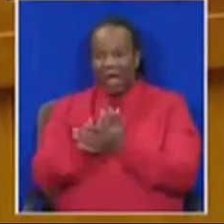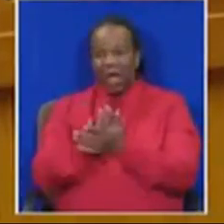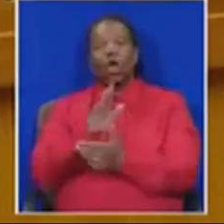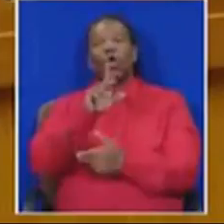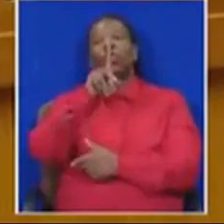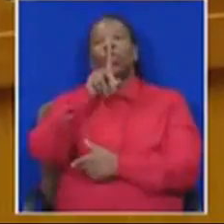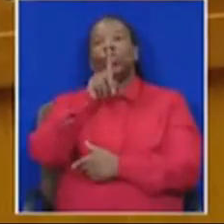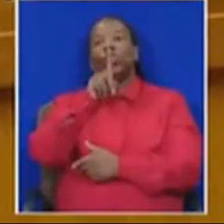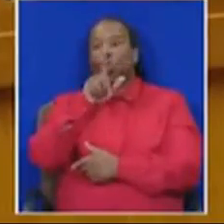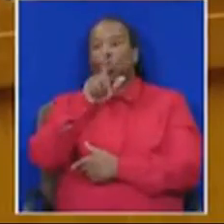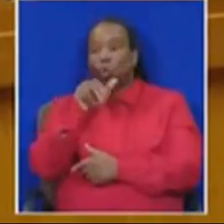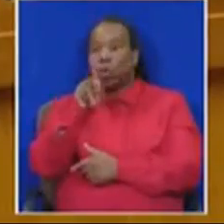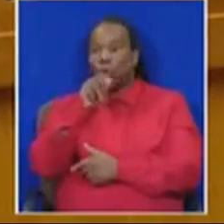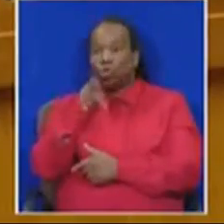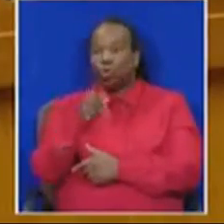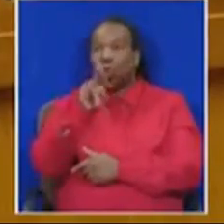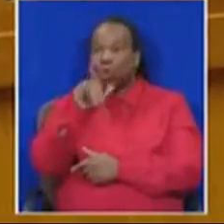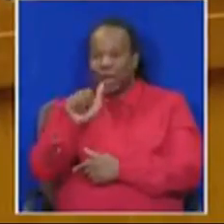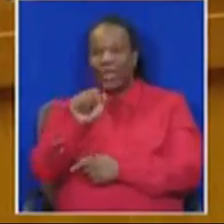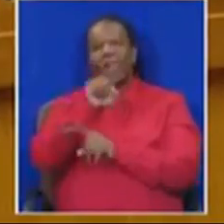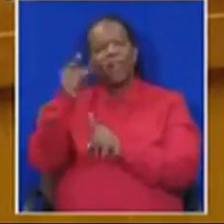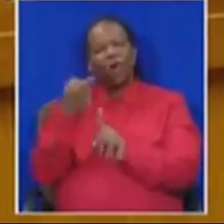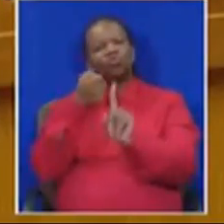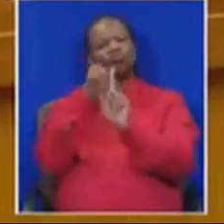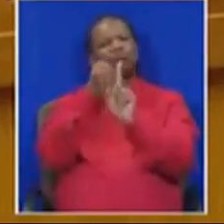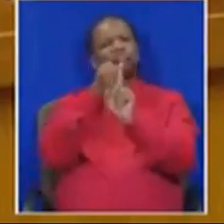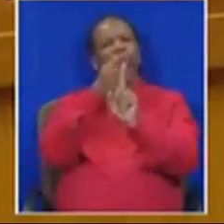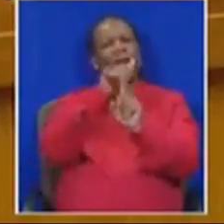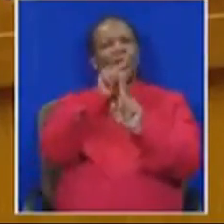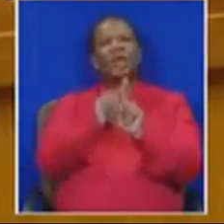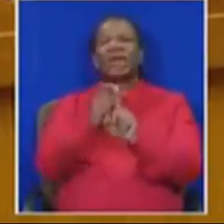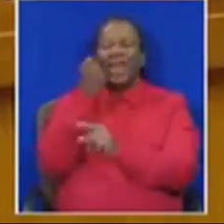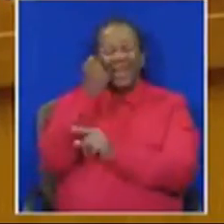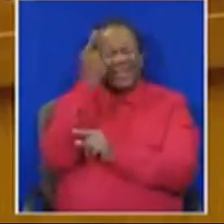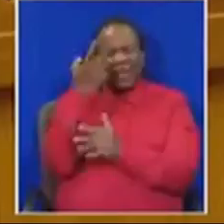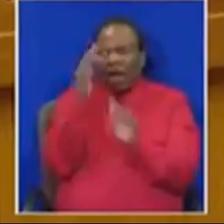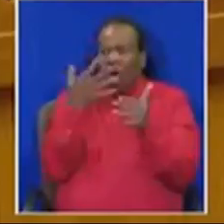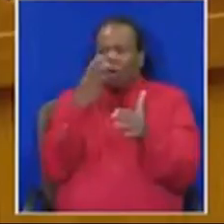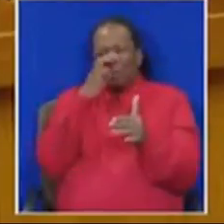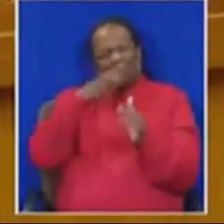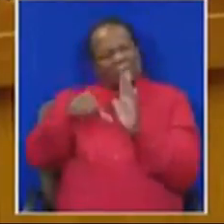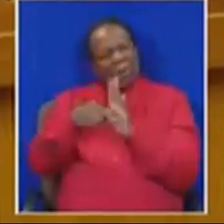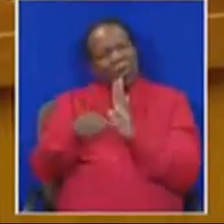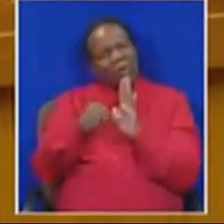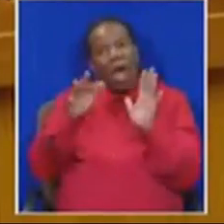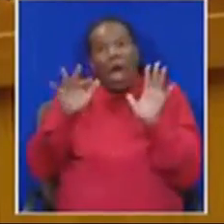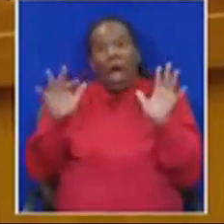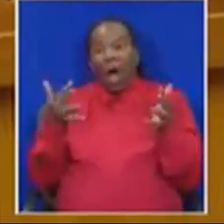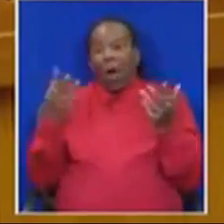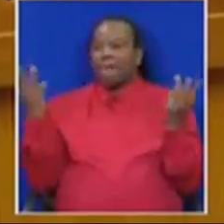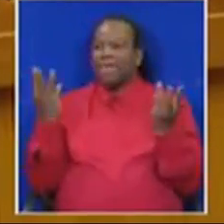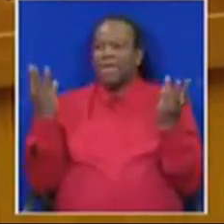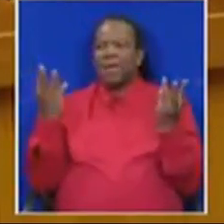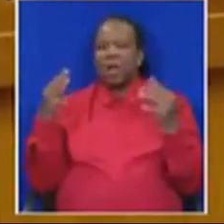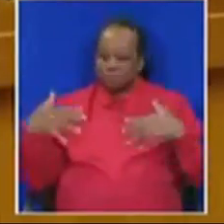Lutuli, who understood the necessity of the unity and harmony of all the people of this